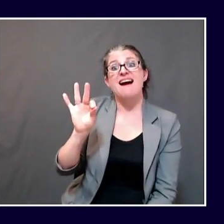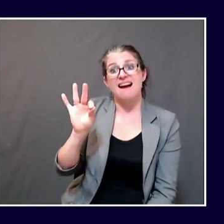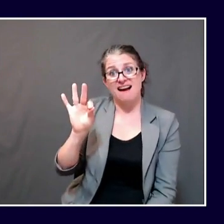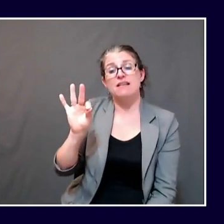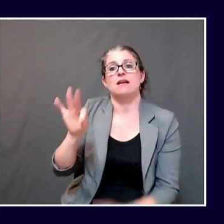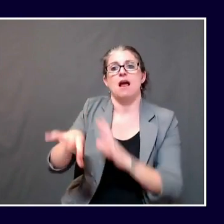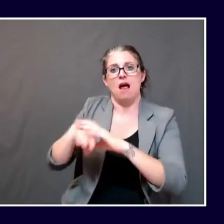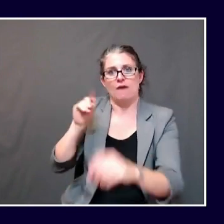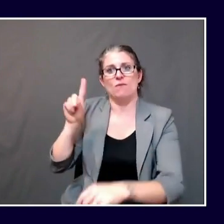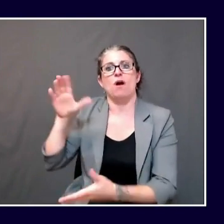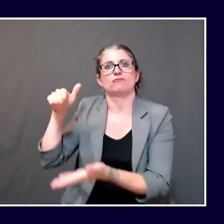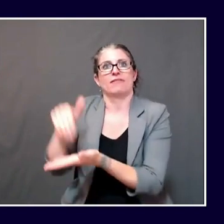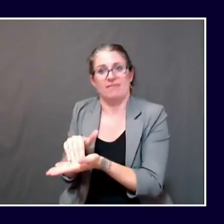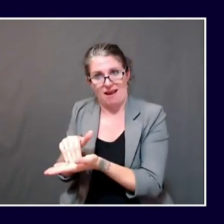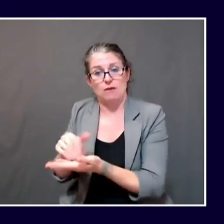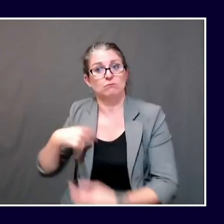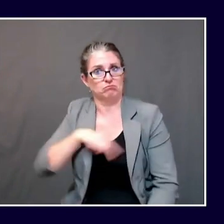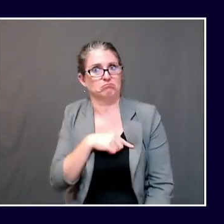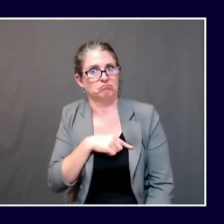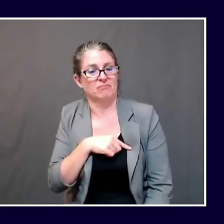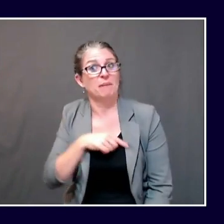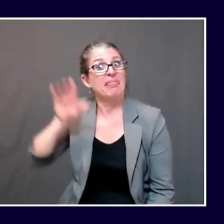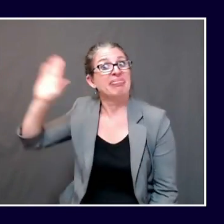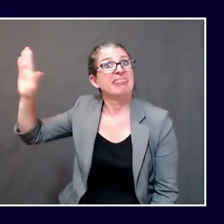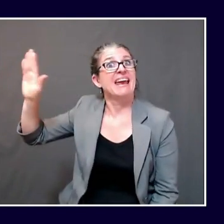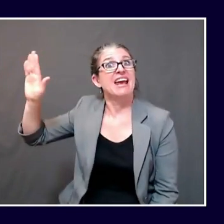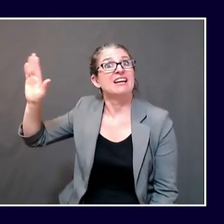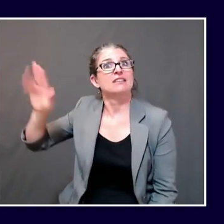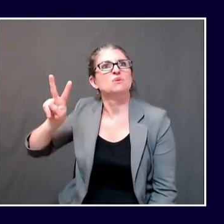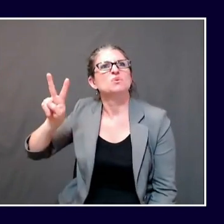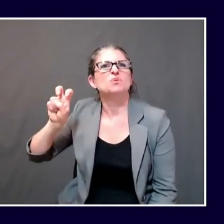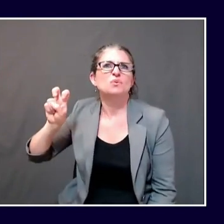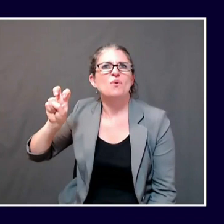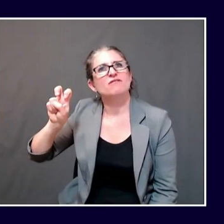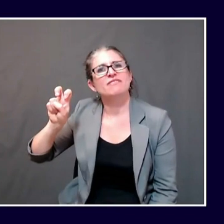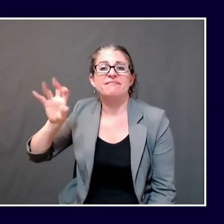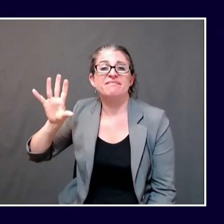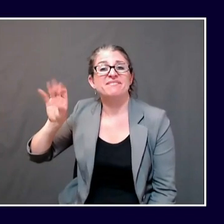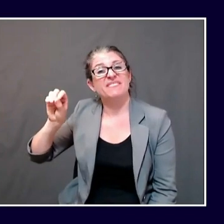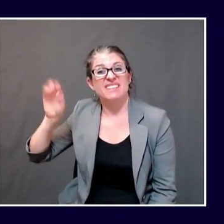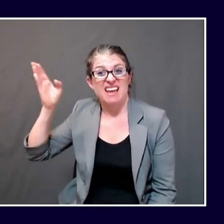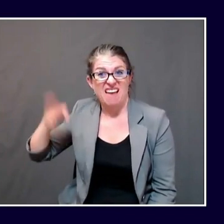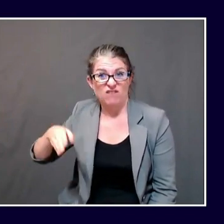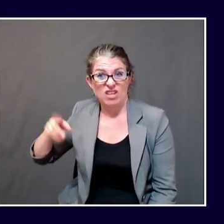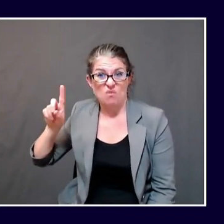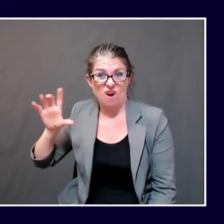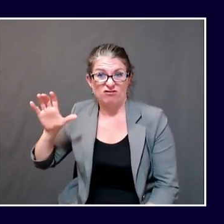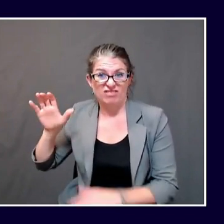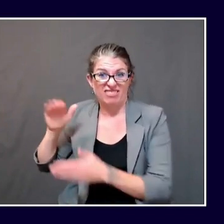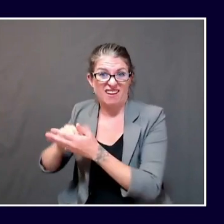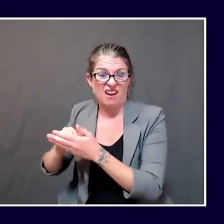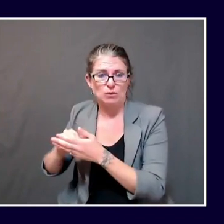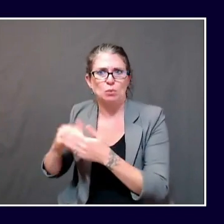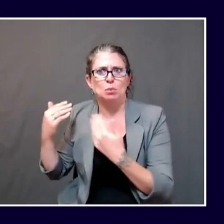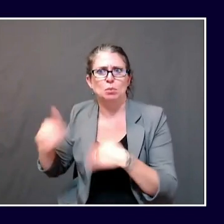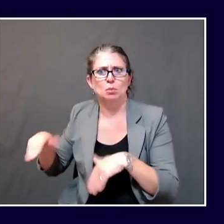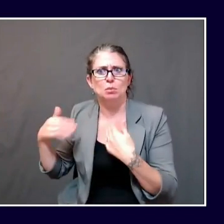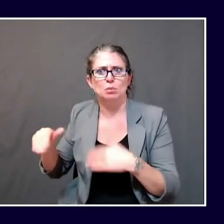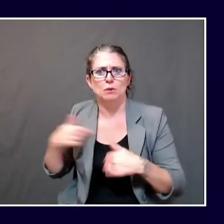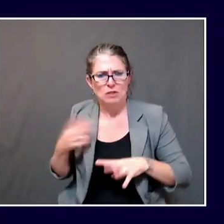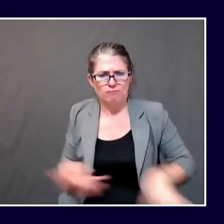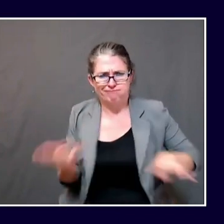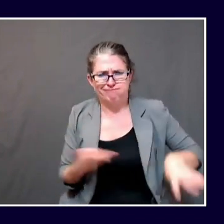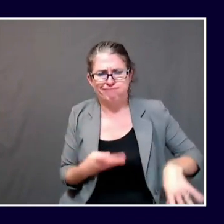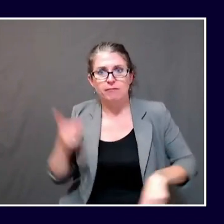right now is approximately 250 tests for every 100,000 people. The rate of testing in